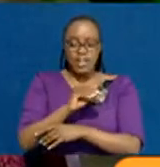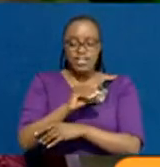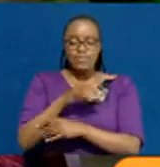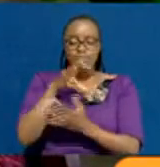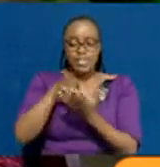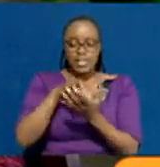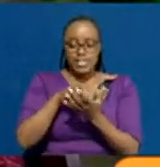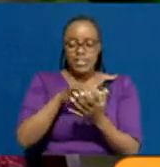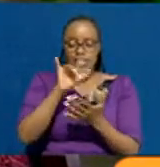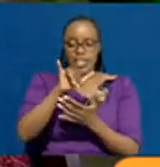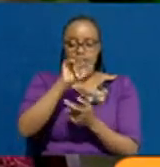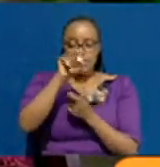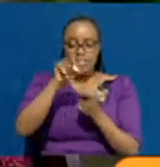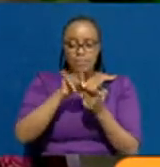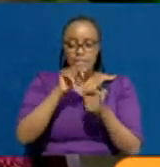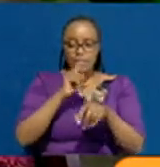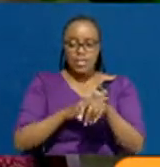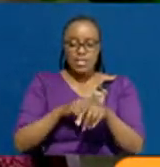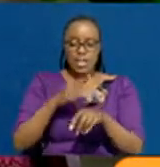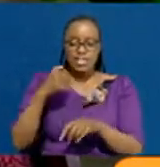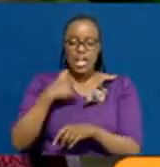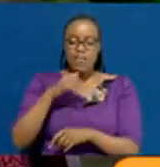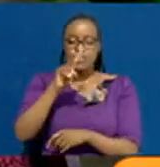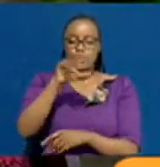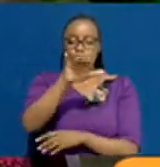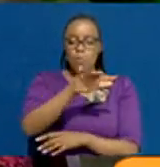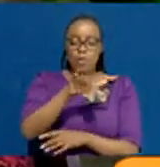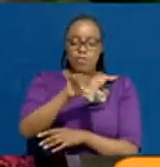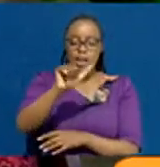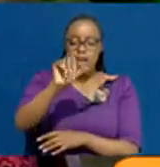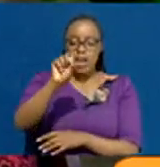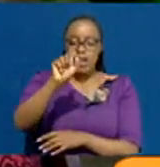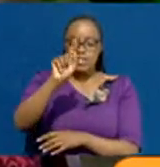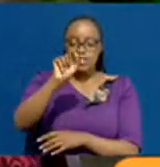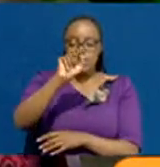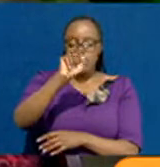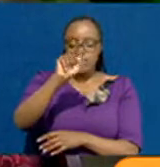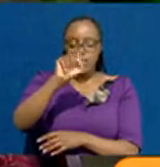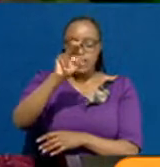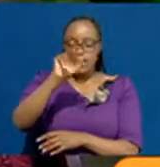settings. At that particular time, we had 2 places where the AstraZeneca vaccine was being